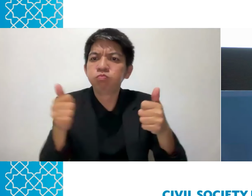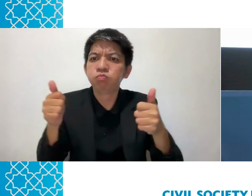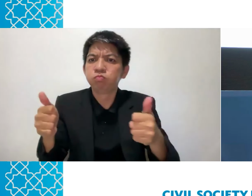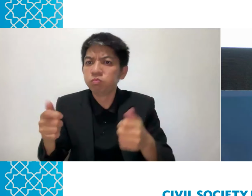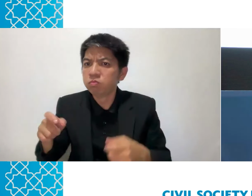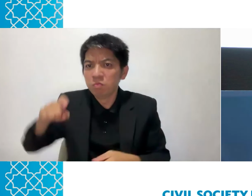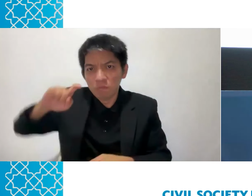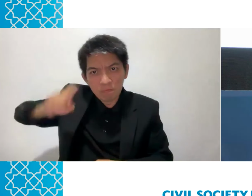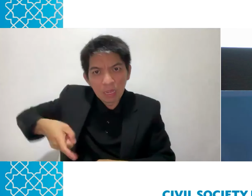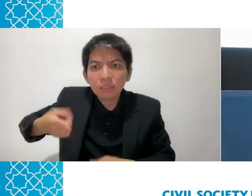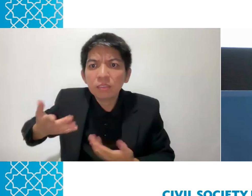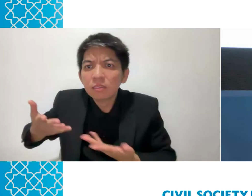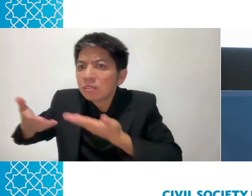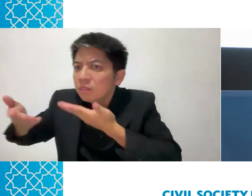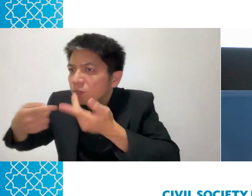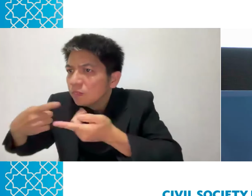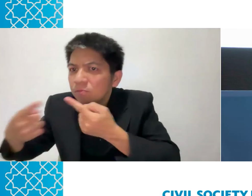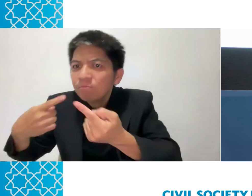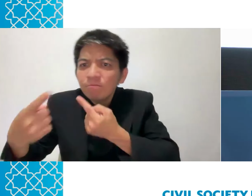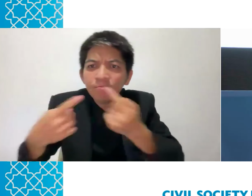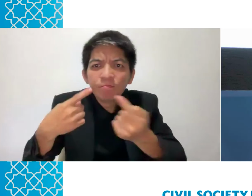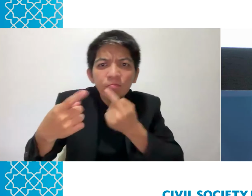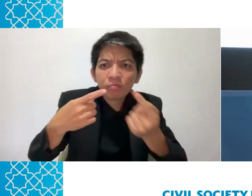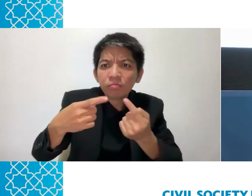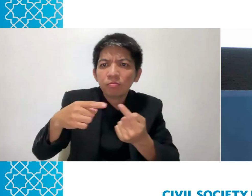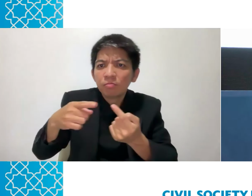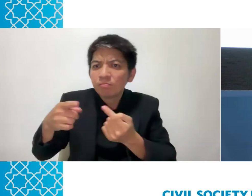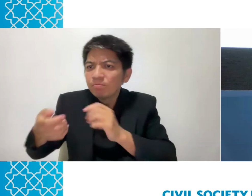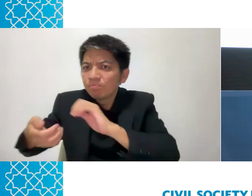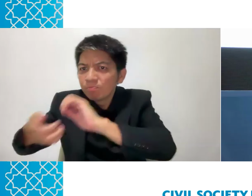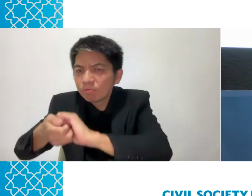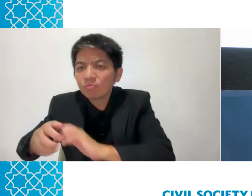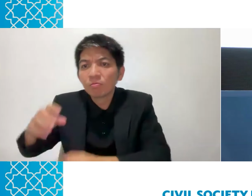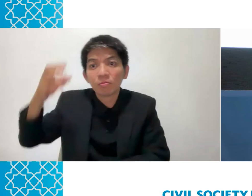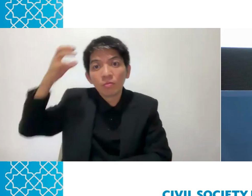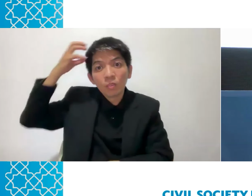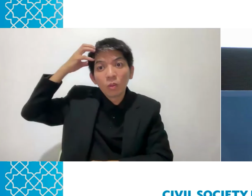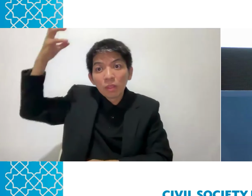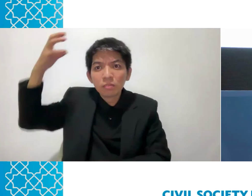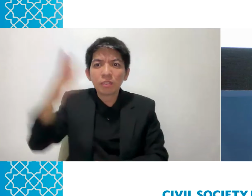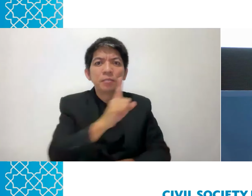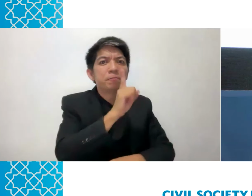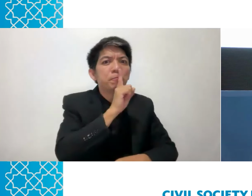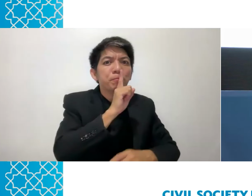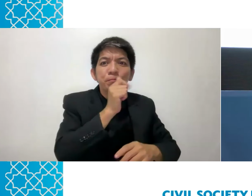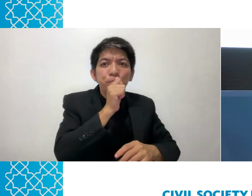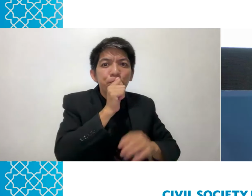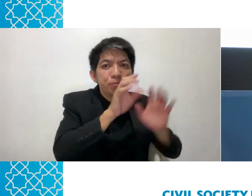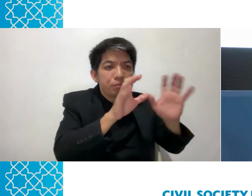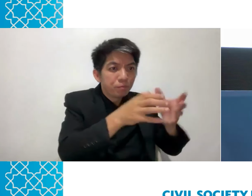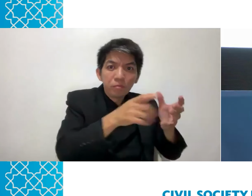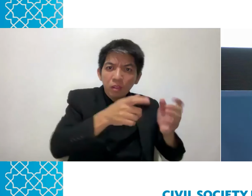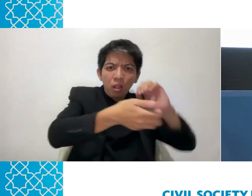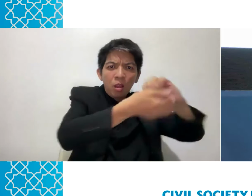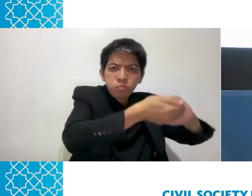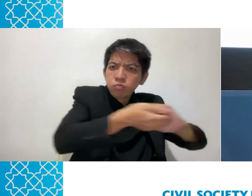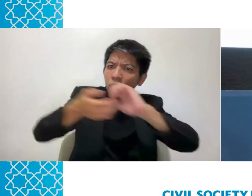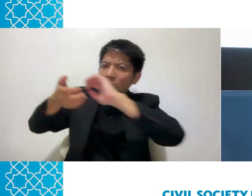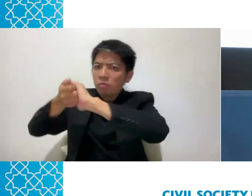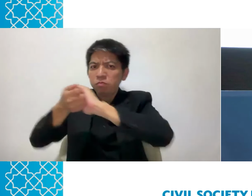their own, you know, governments, but also with the private sector, with the other actors in the